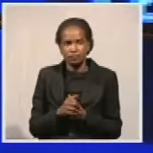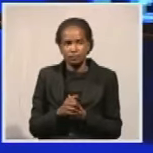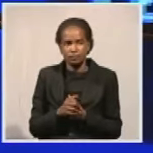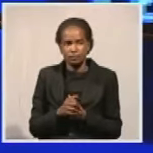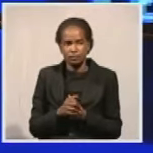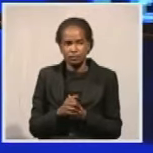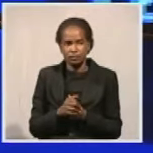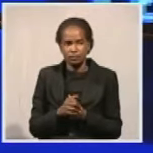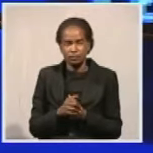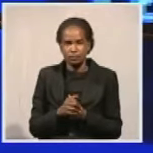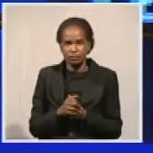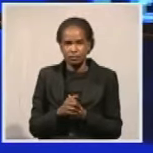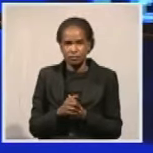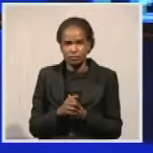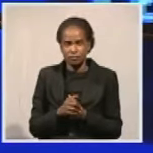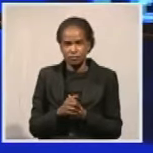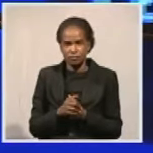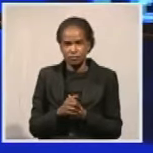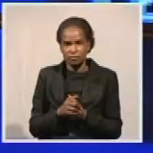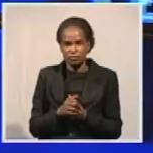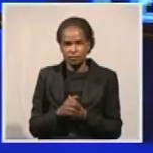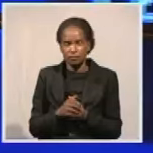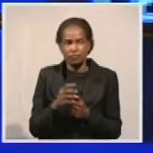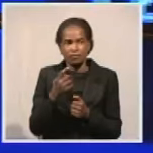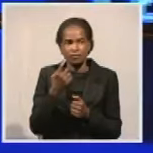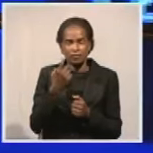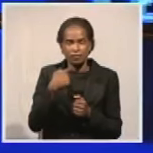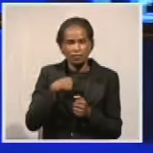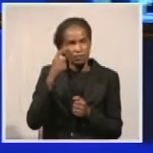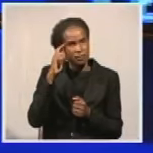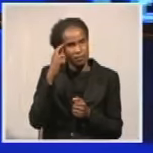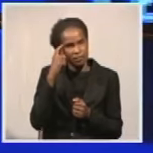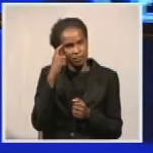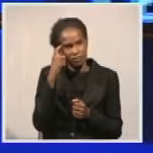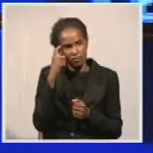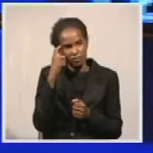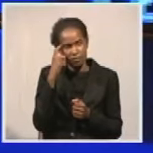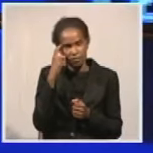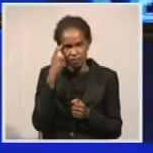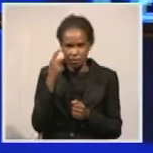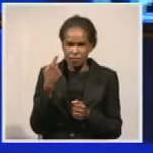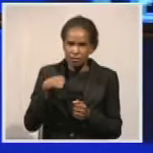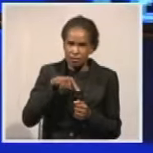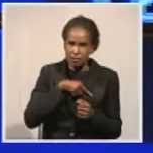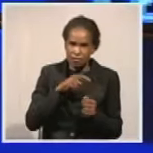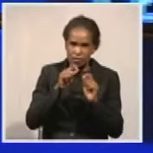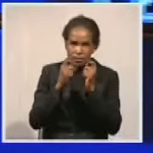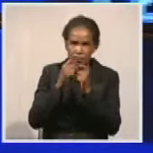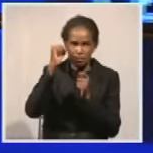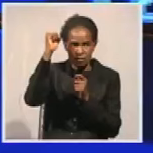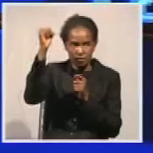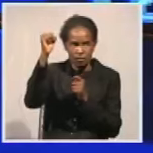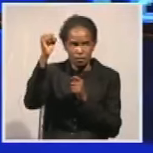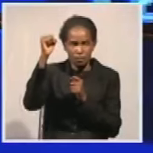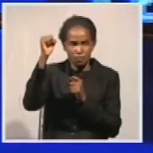in the attainment of our independence. Because one thing that we as a SWAPO team did